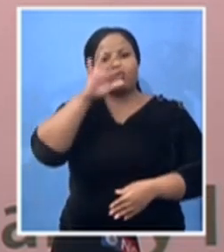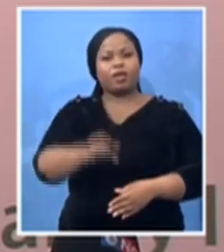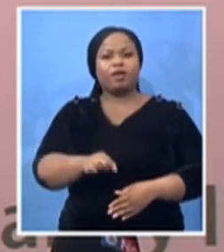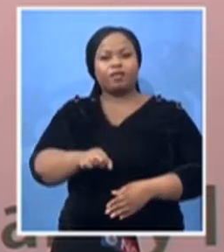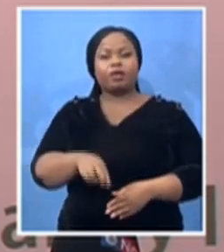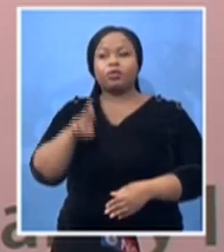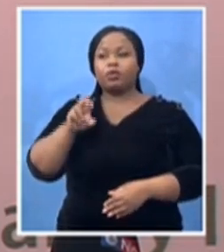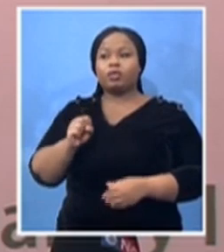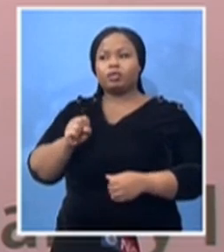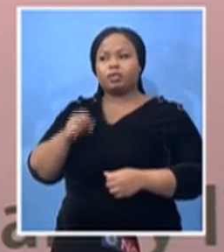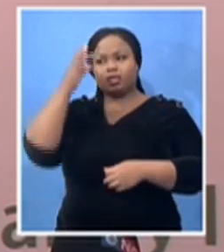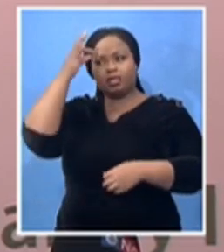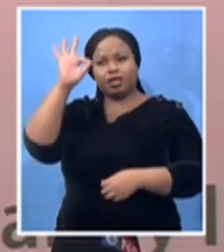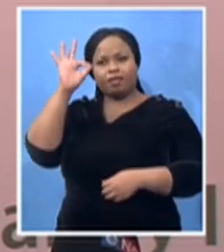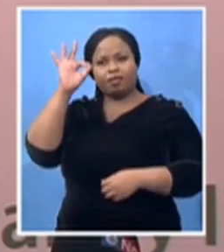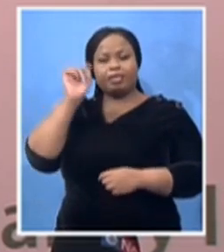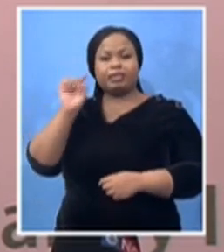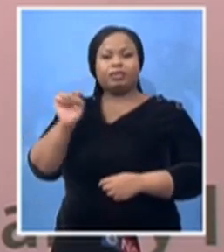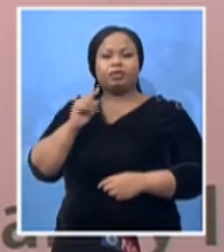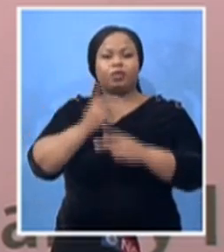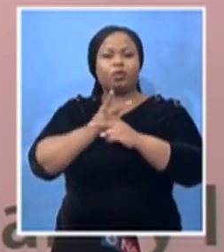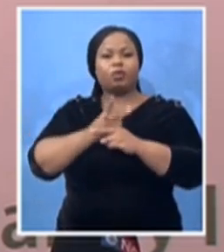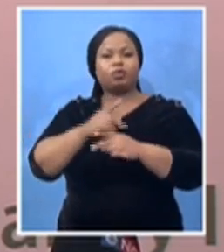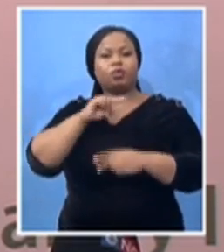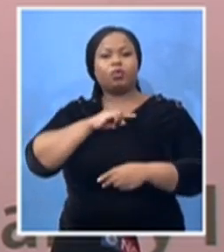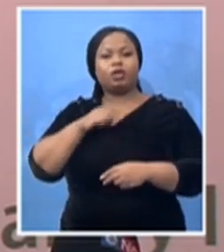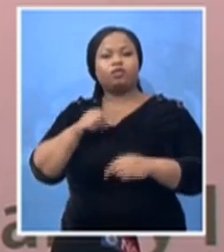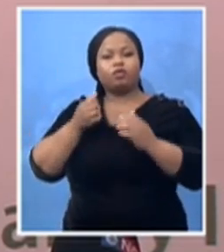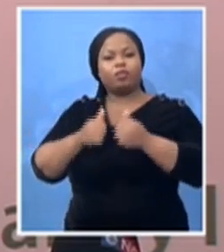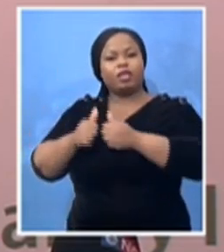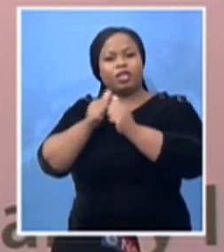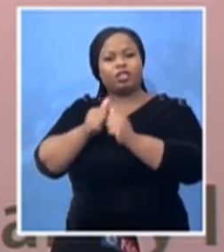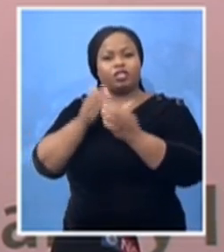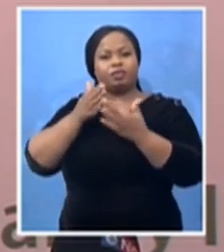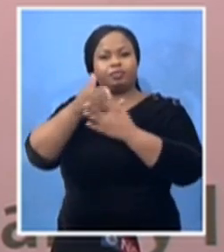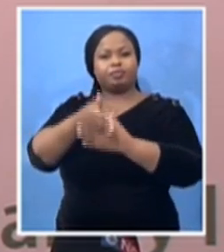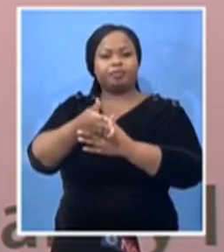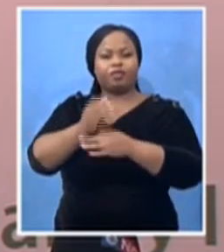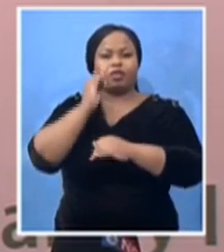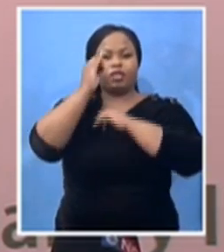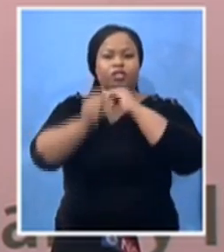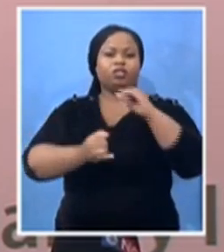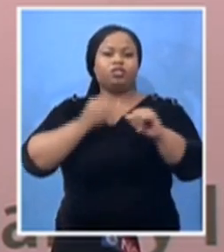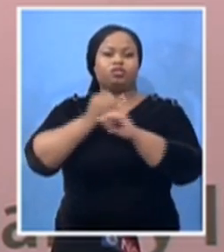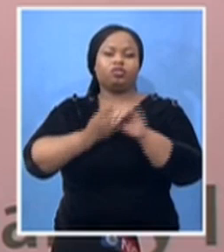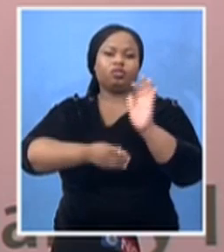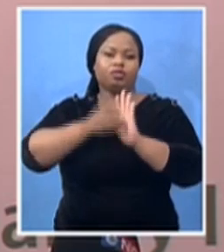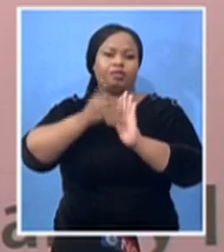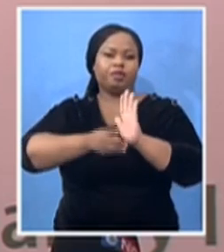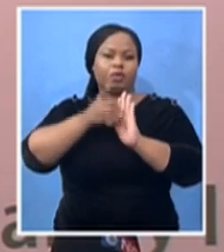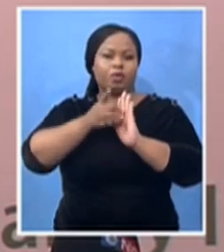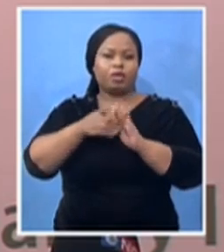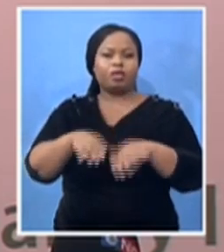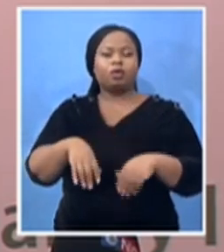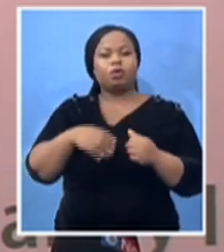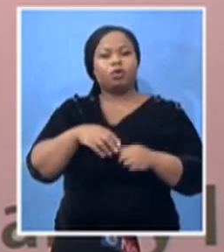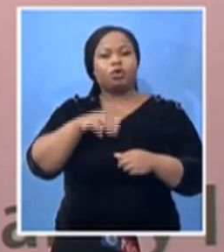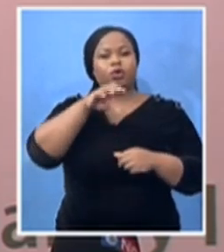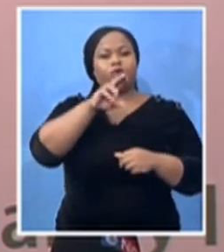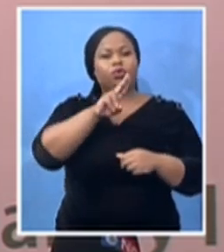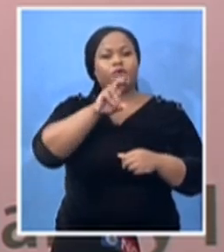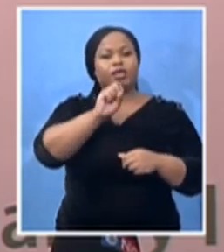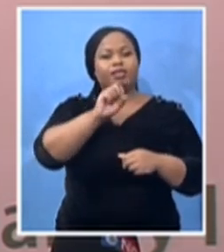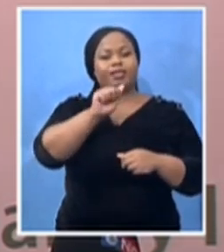United States Agency for International Development, or USAID, arranged to have them arrive here in South